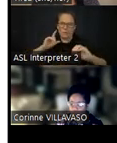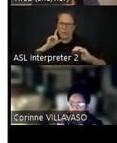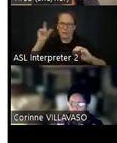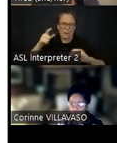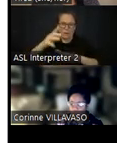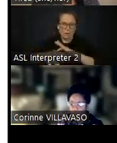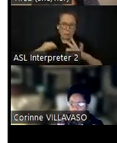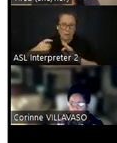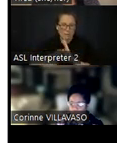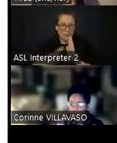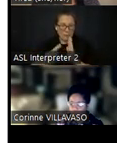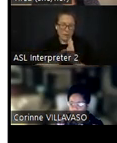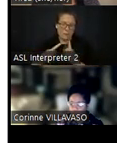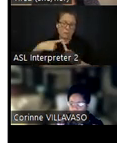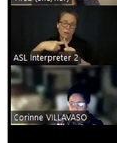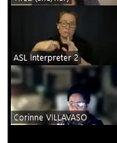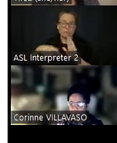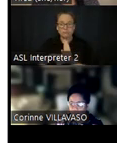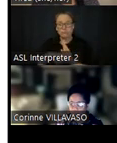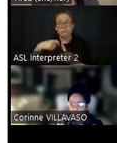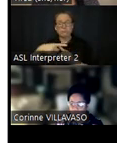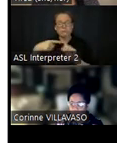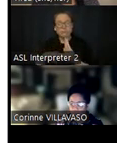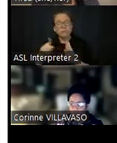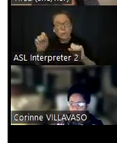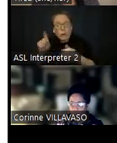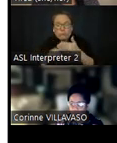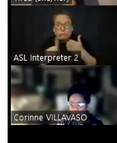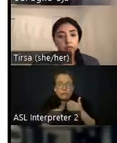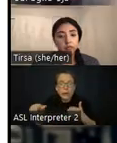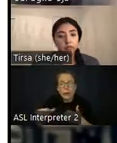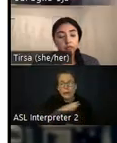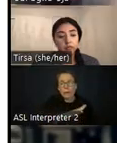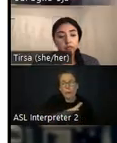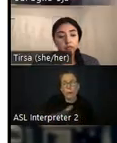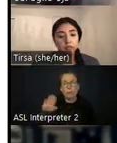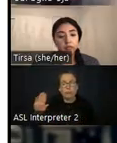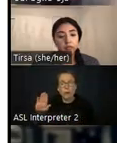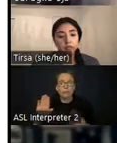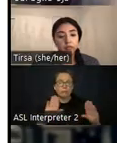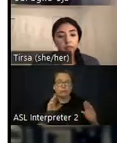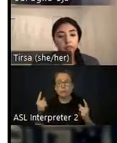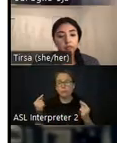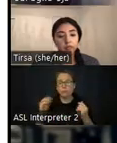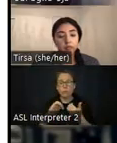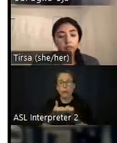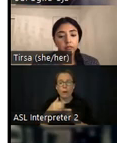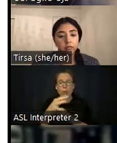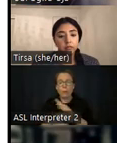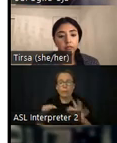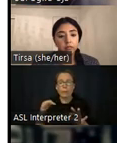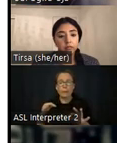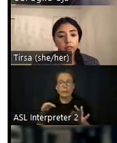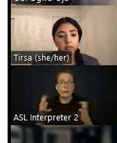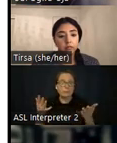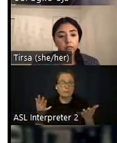too. And I'm sure any other model you could look at would have different positives and negatives. But yeah, I